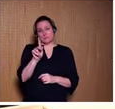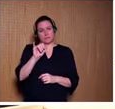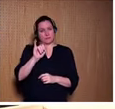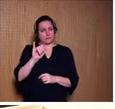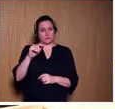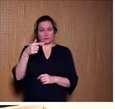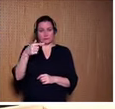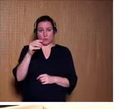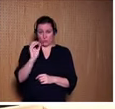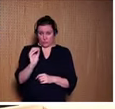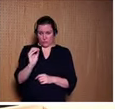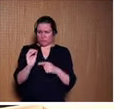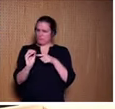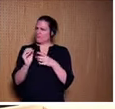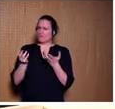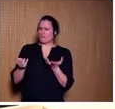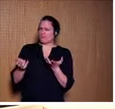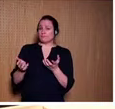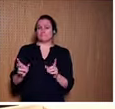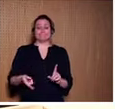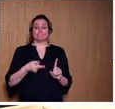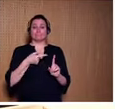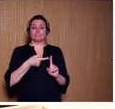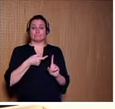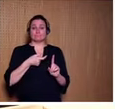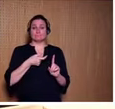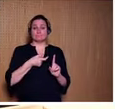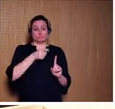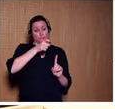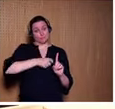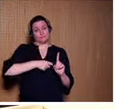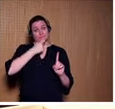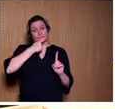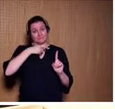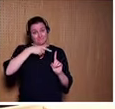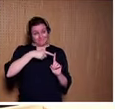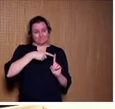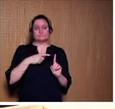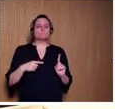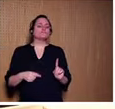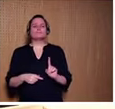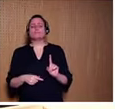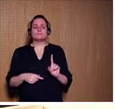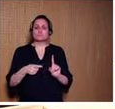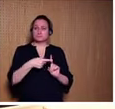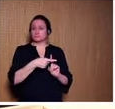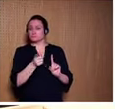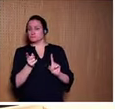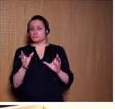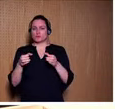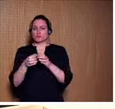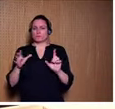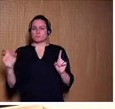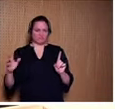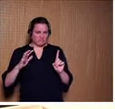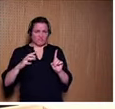to describe a situation when a gay person was set up by a person or a group of people. They beat him badly and